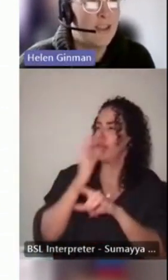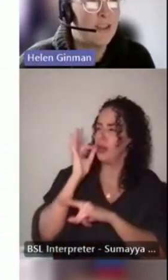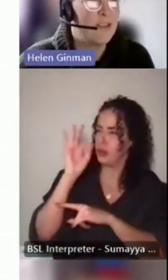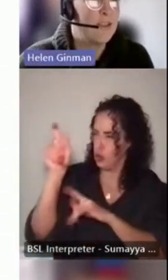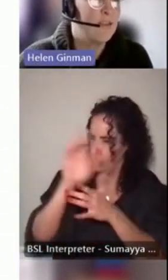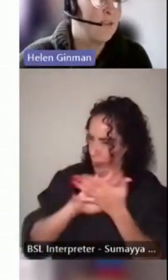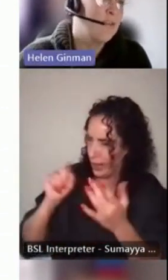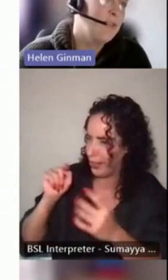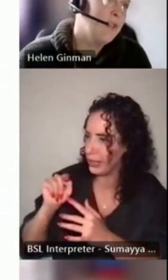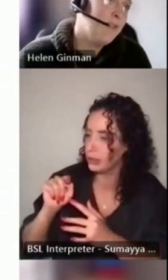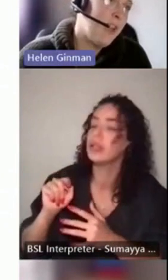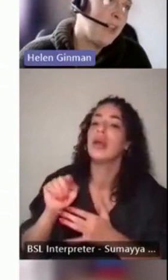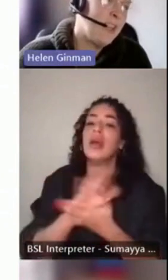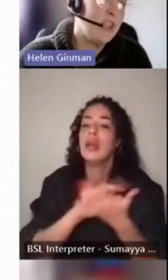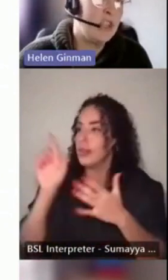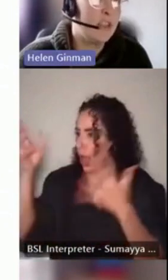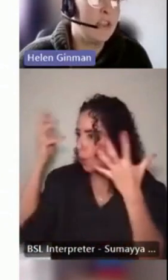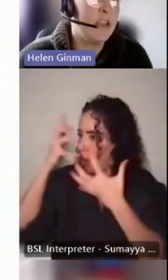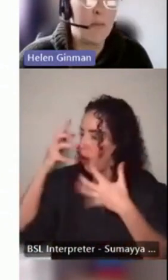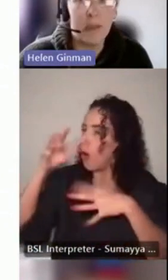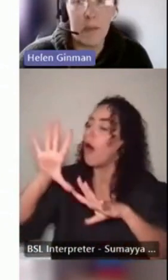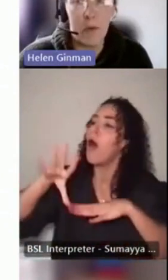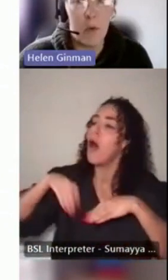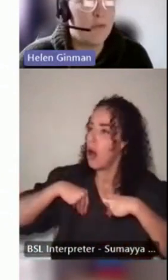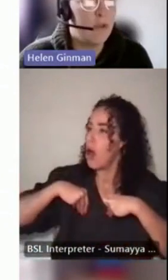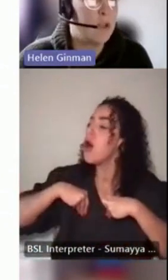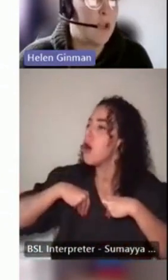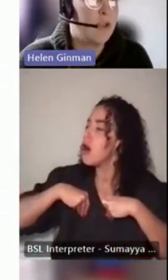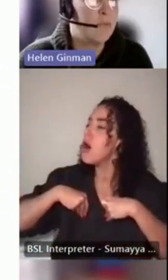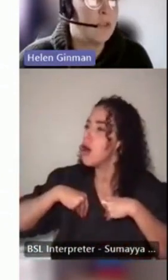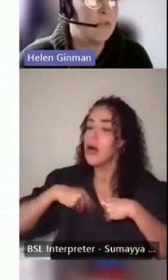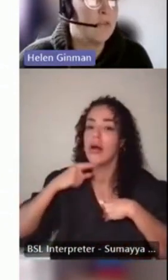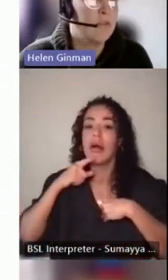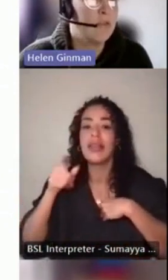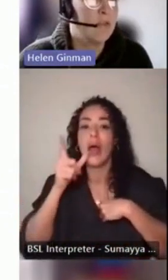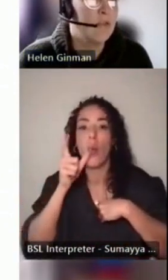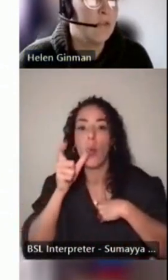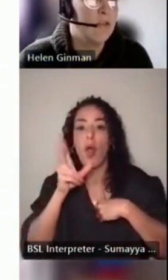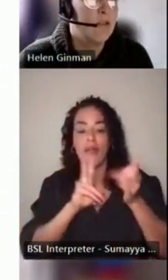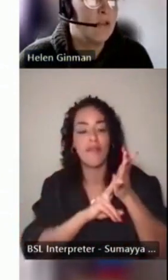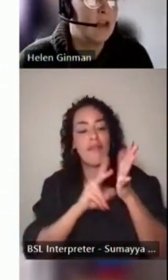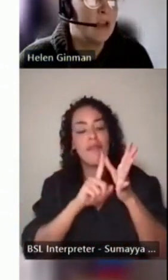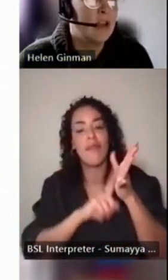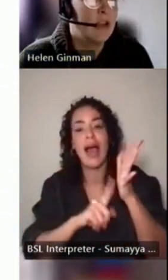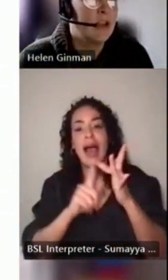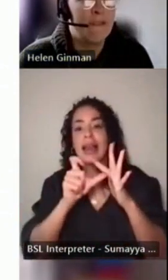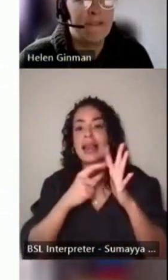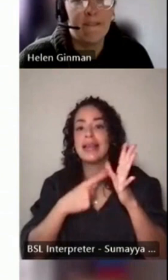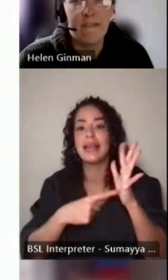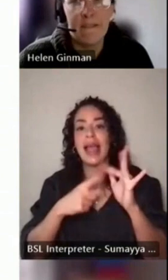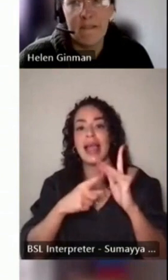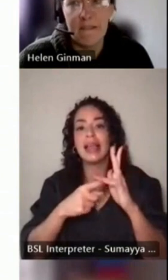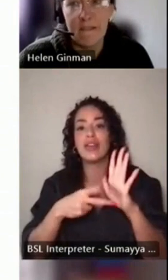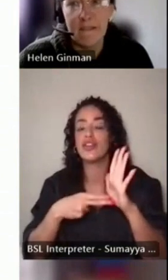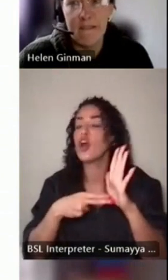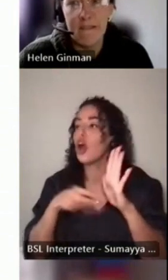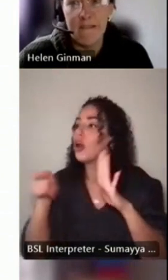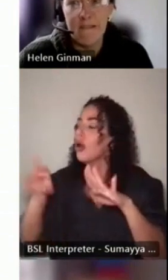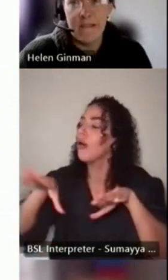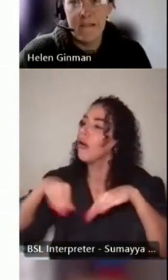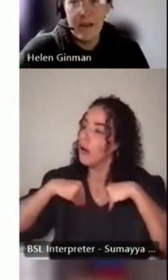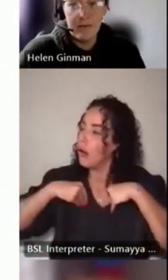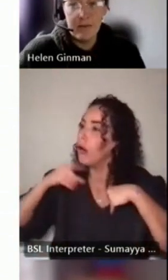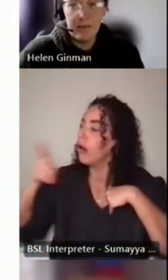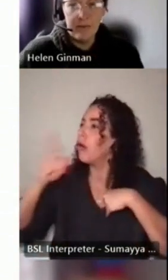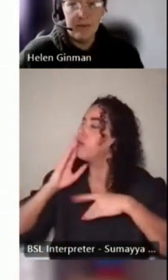validating concerns. Mm-hmm. Validation comes up quite a few times. Mm. Yeah, and I think that's a really important